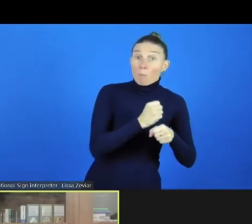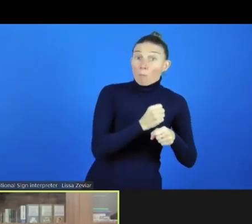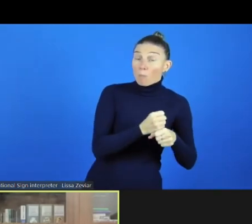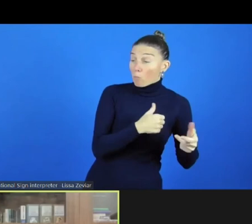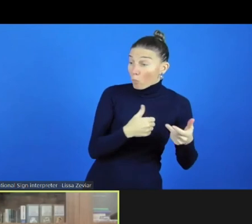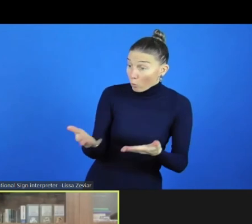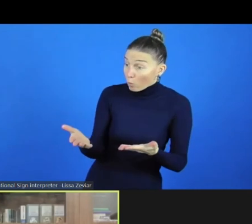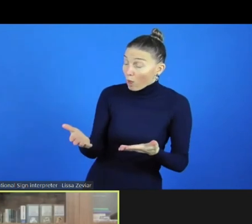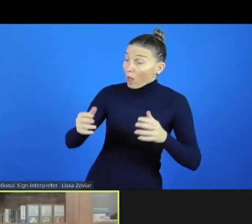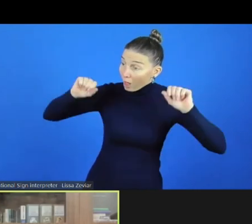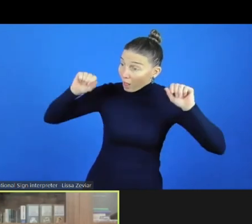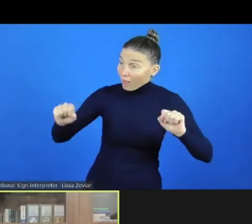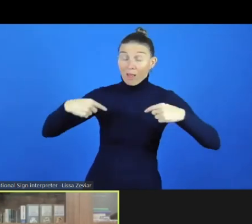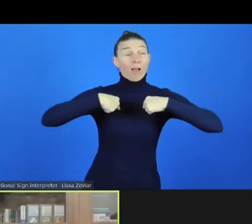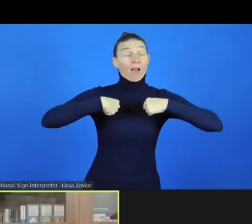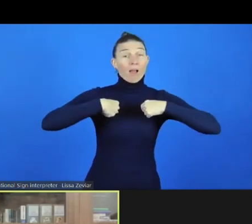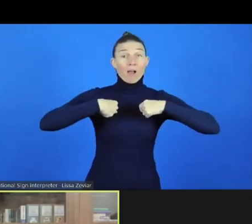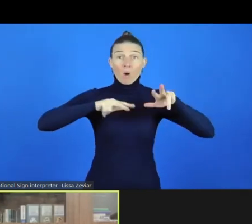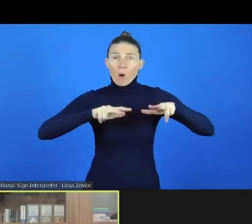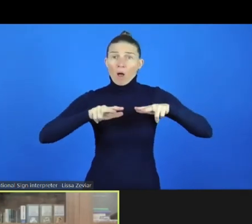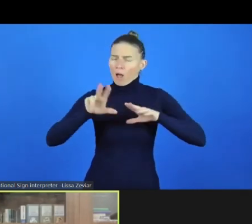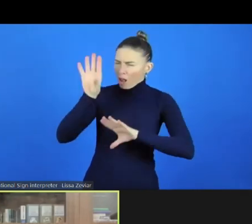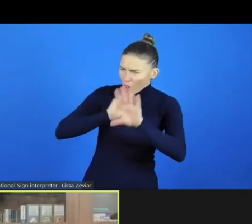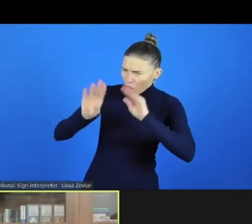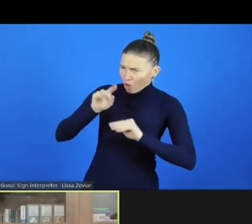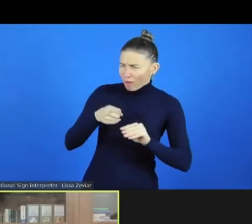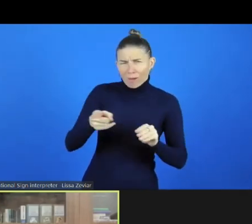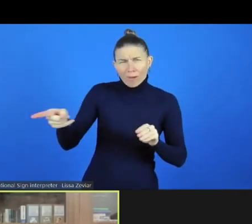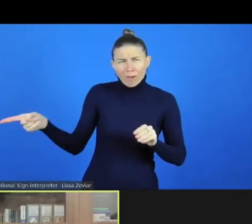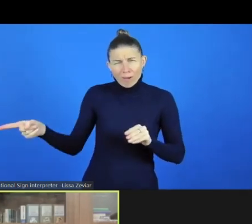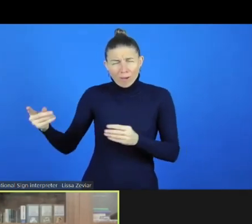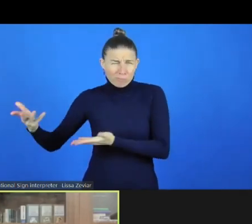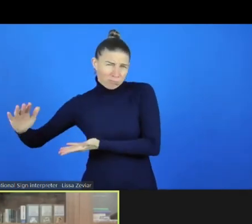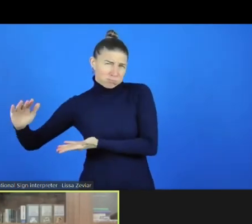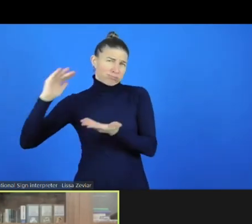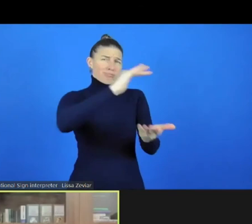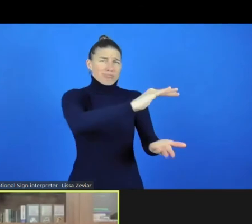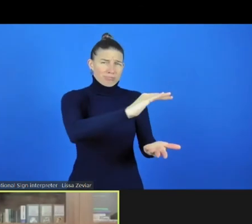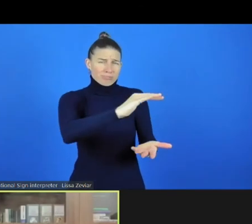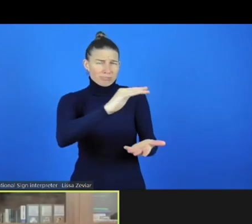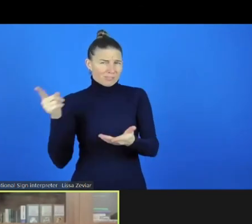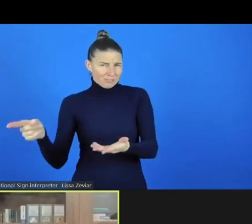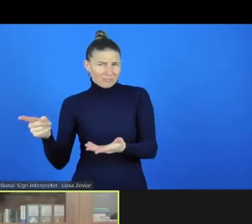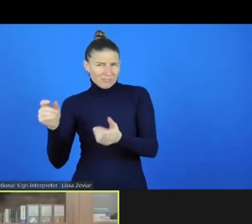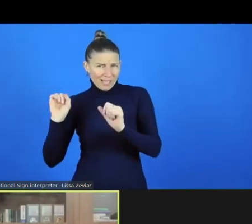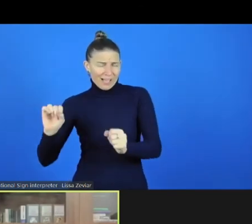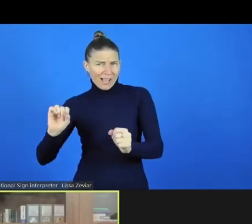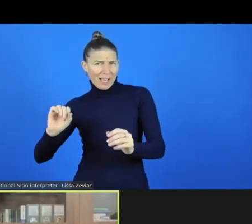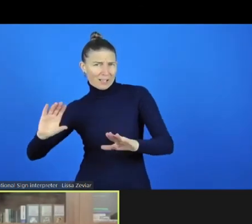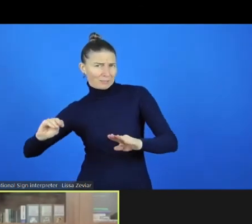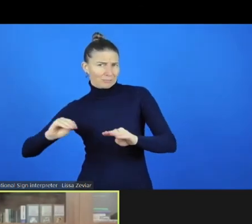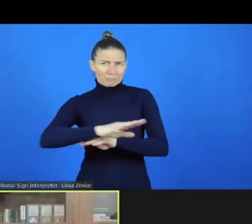organization which can learn from them tremendously. So I think Accenture probably, strongly believes